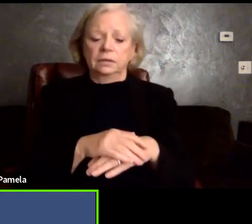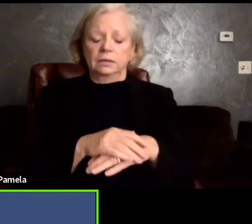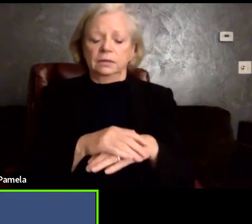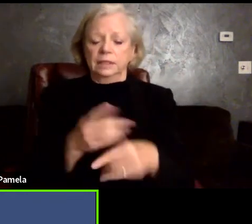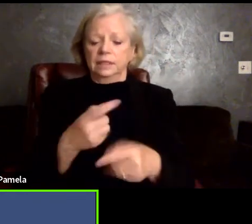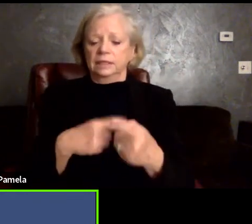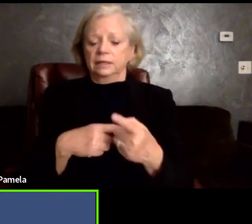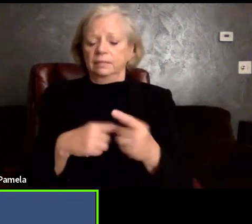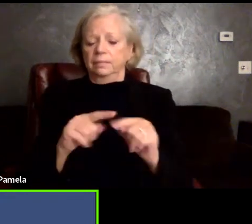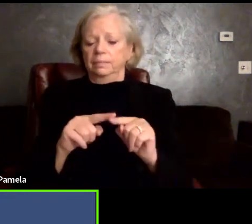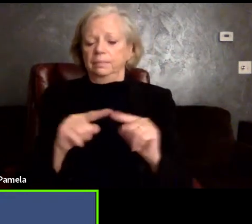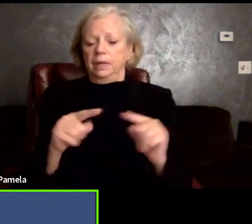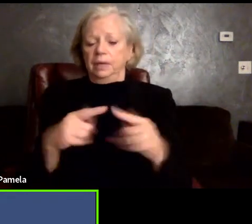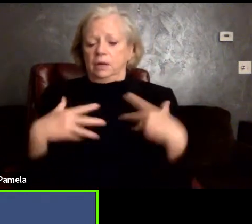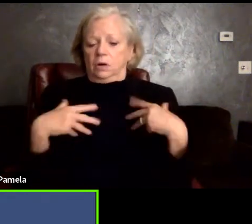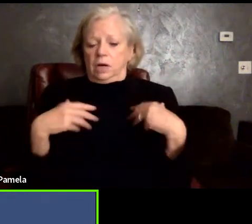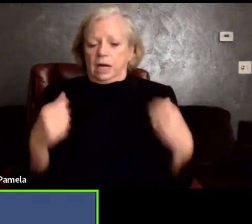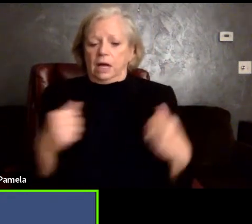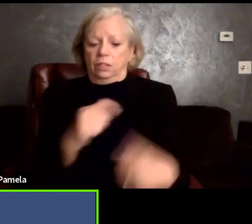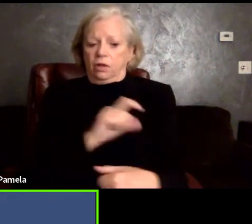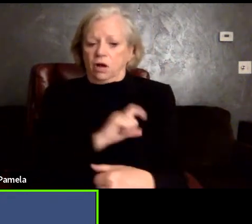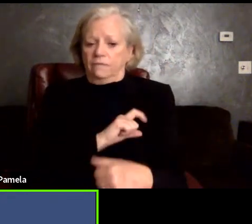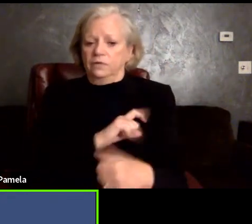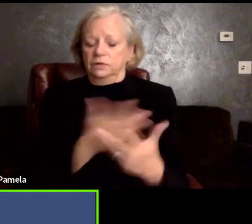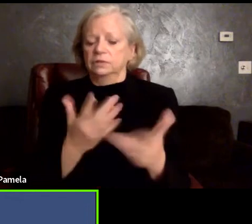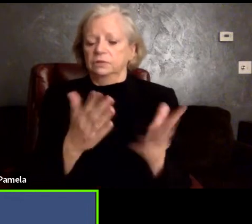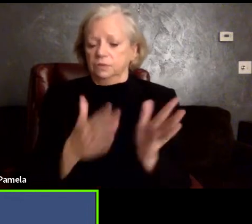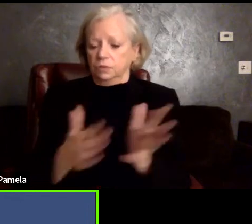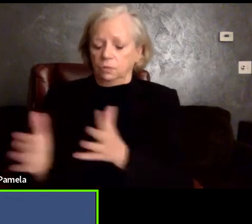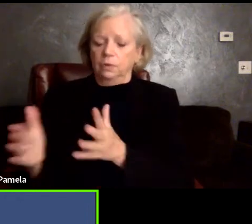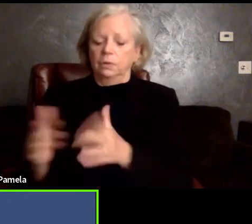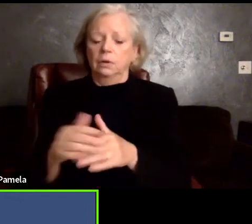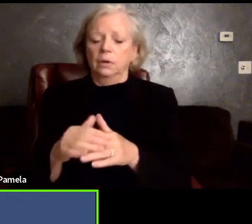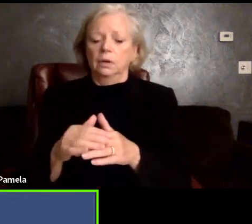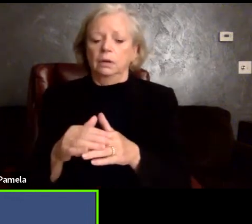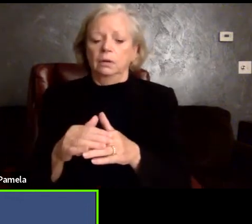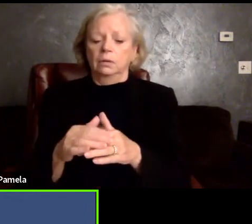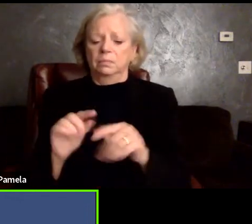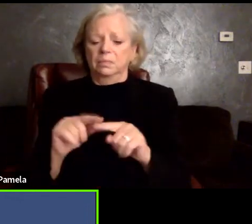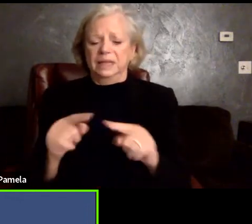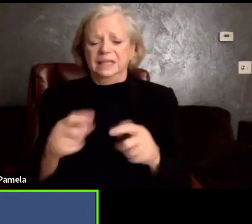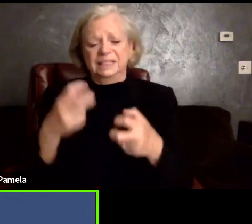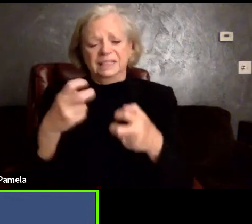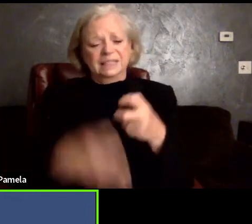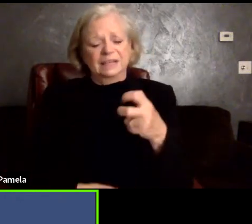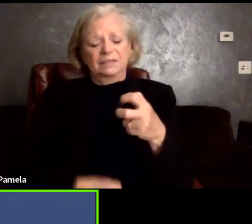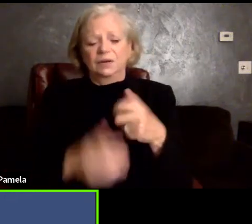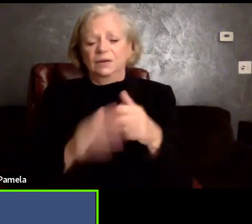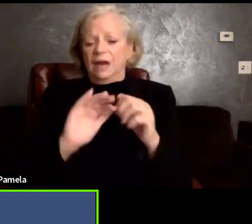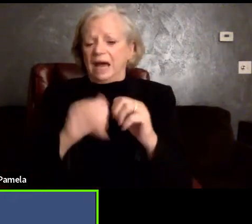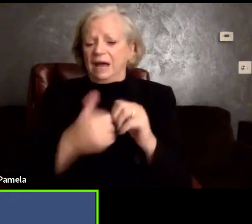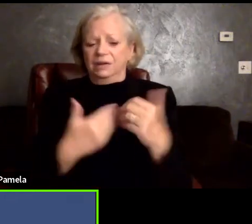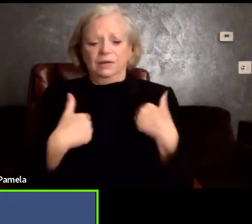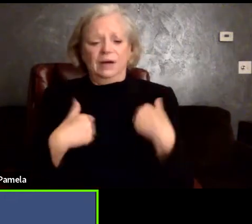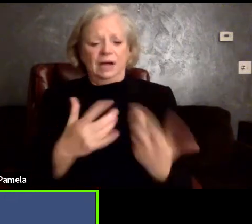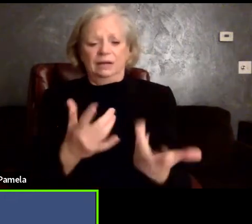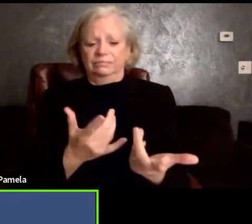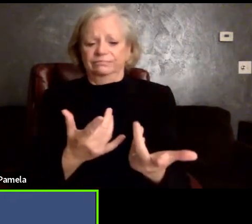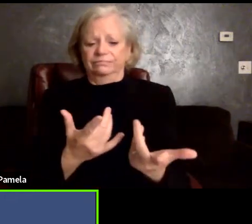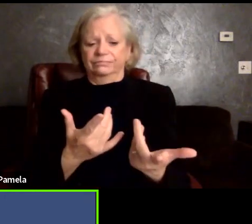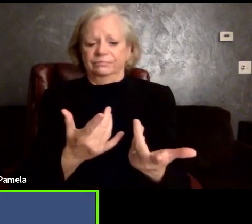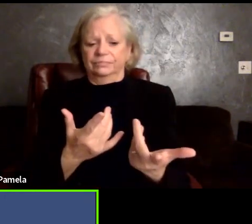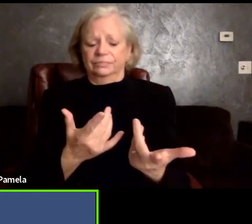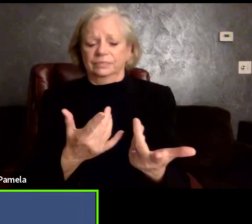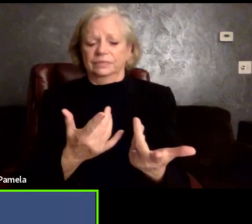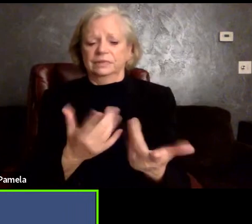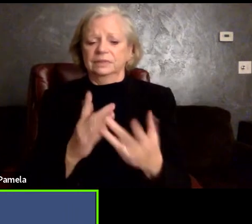side with our health officer orders, but I think this is one that would be very difficult to not have some enforcement attached to it.